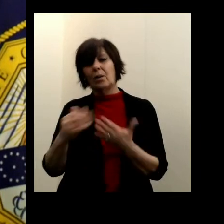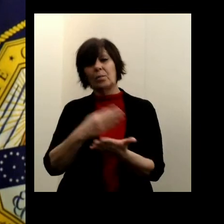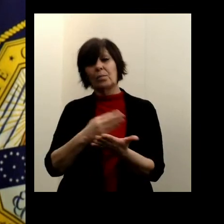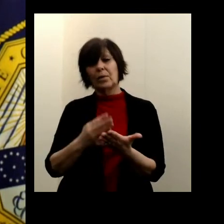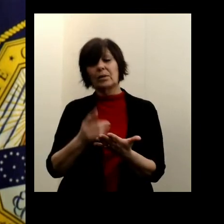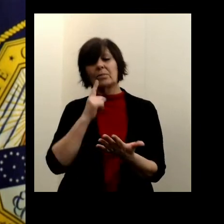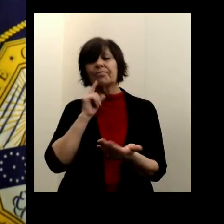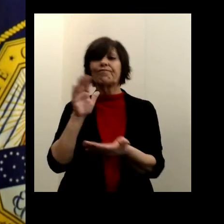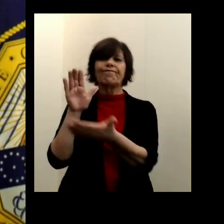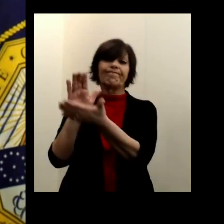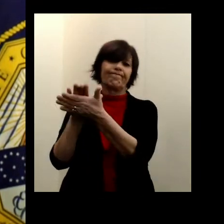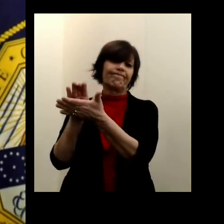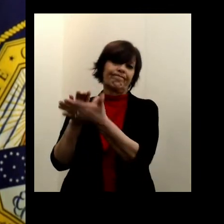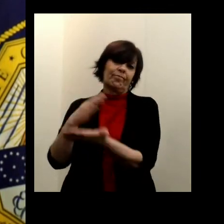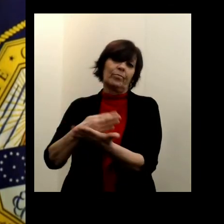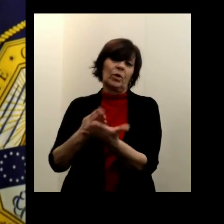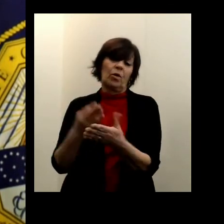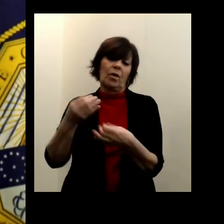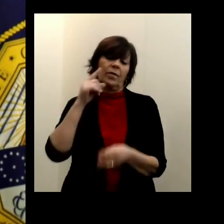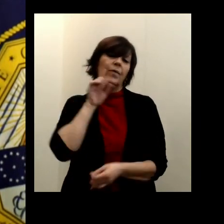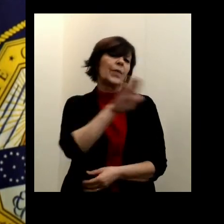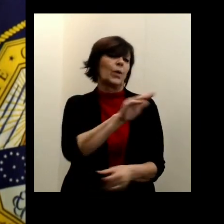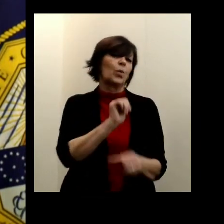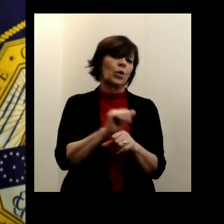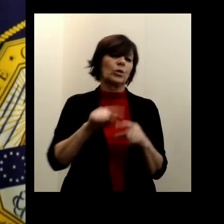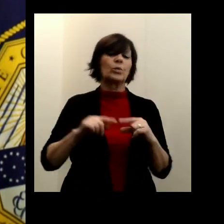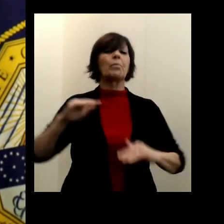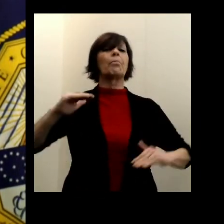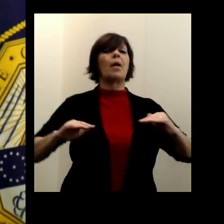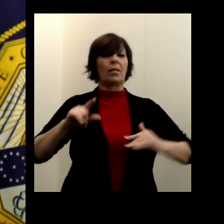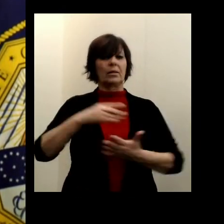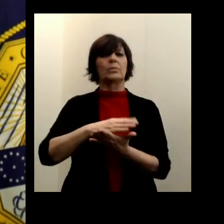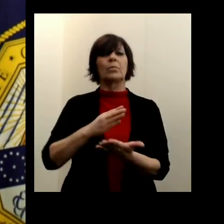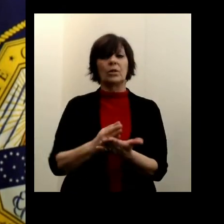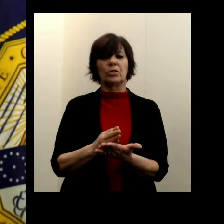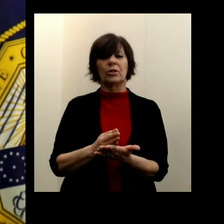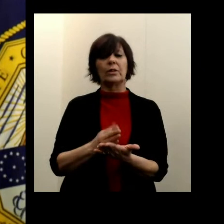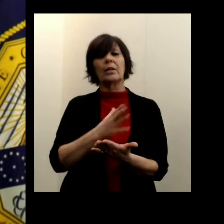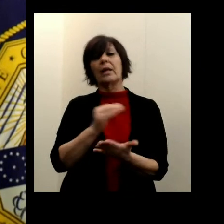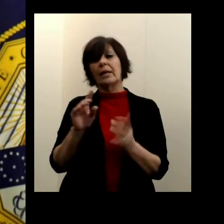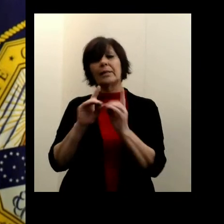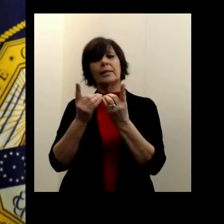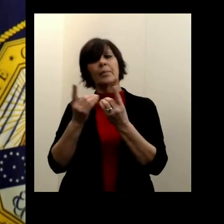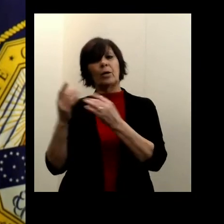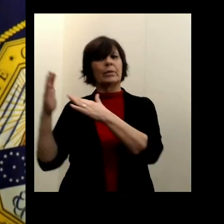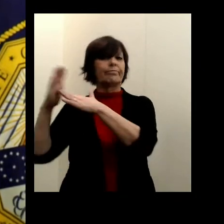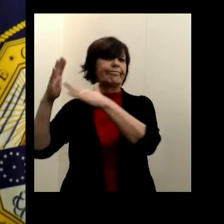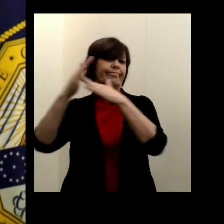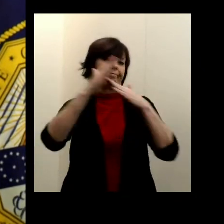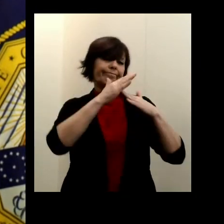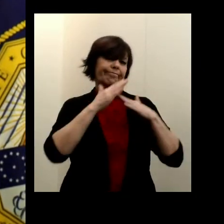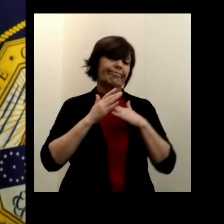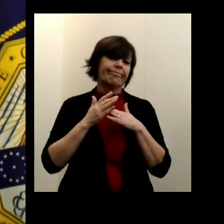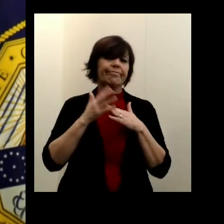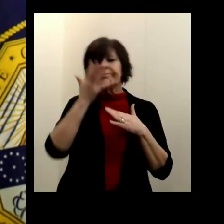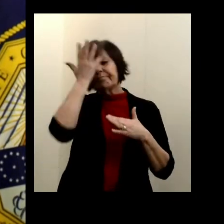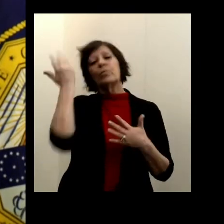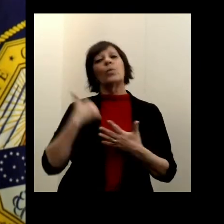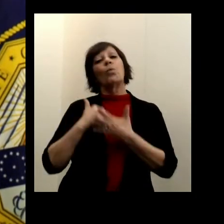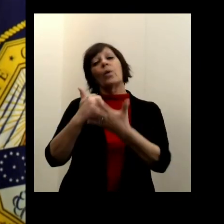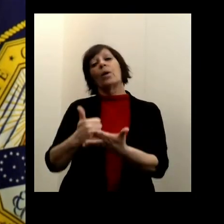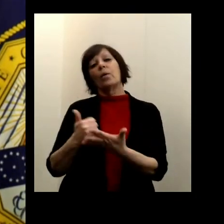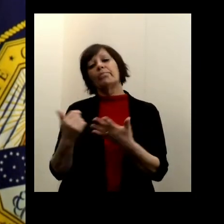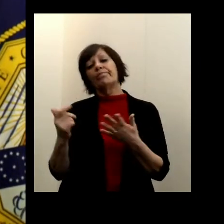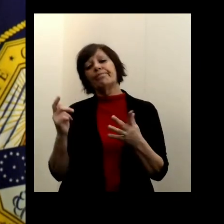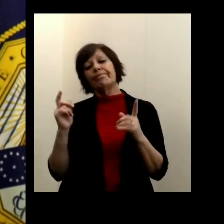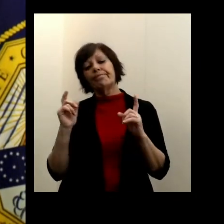commend the budget office for the work that they've done to balance the budget this year, as well as the department heads and other elected officials who helped contribute